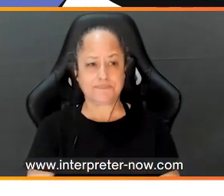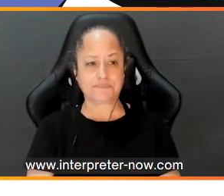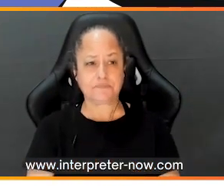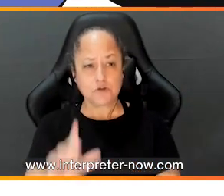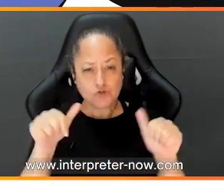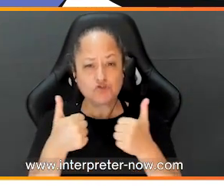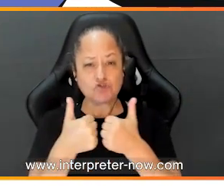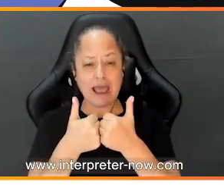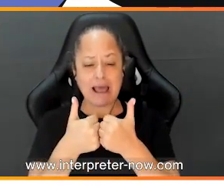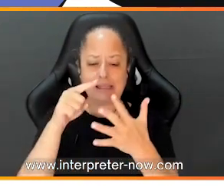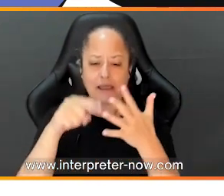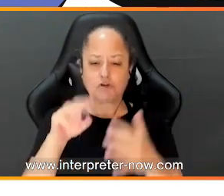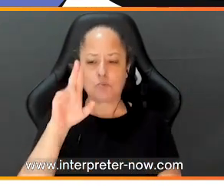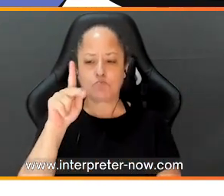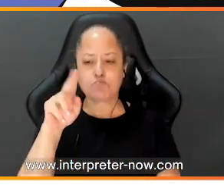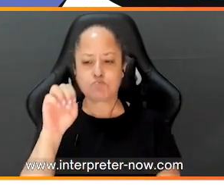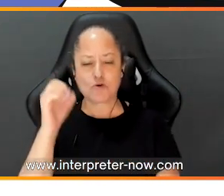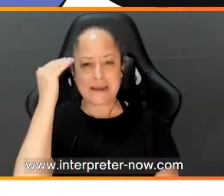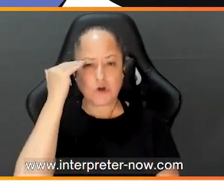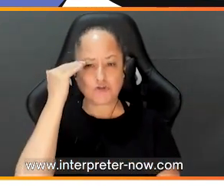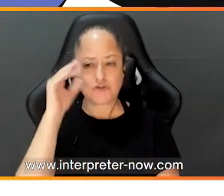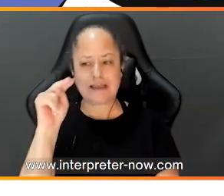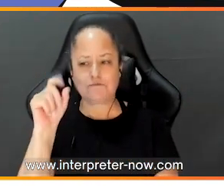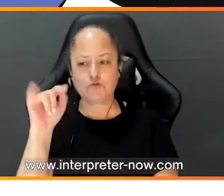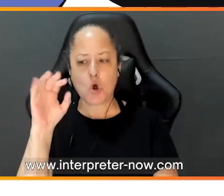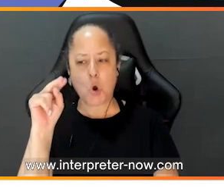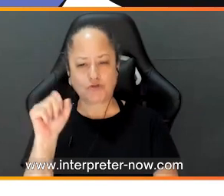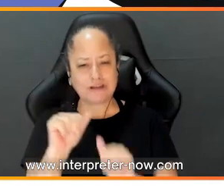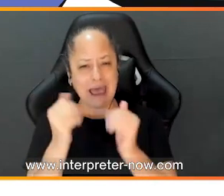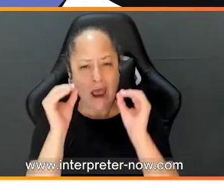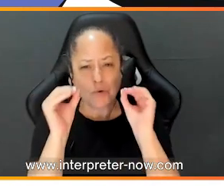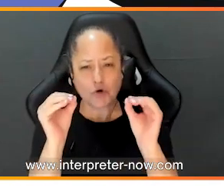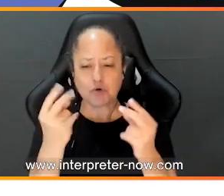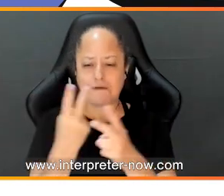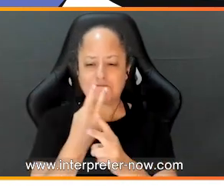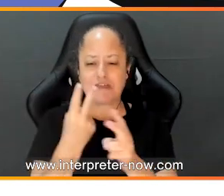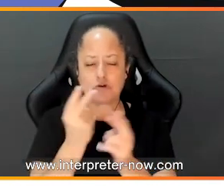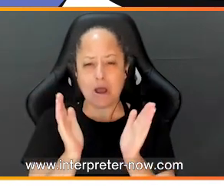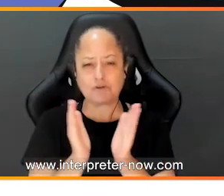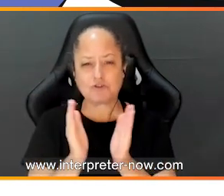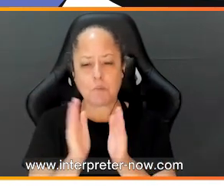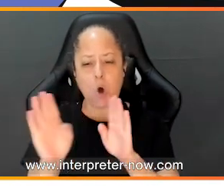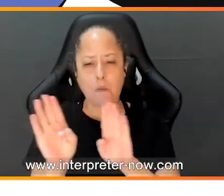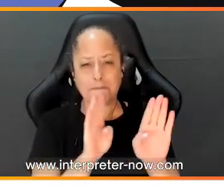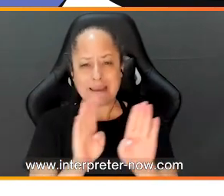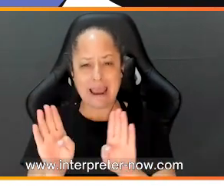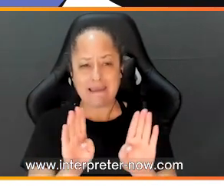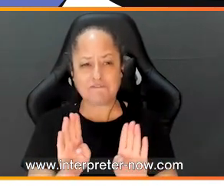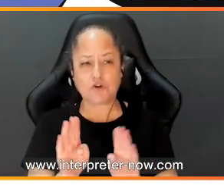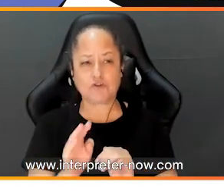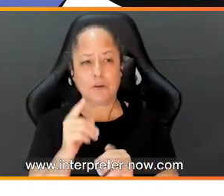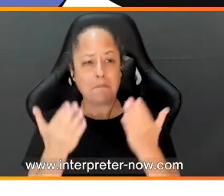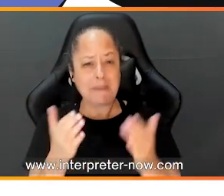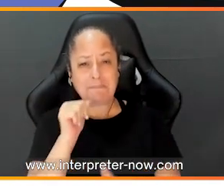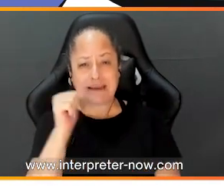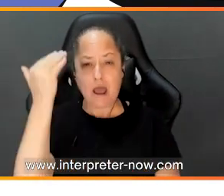already the term subject tells us a lot about the power differentials, dynamics between the researcher